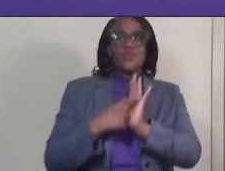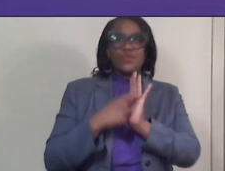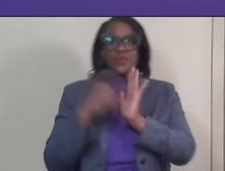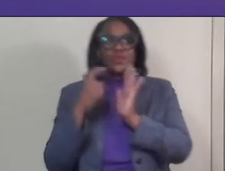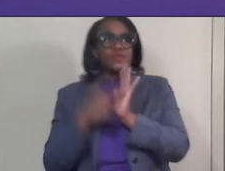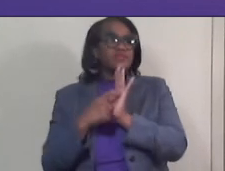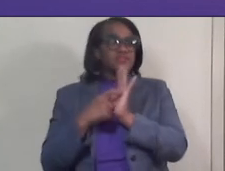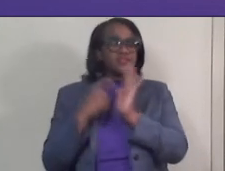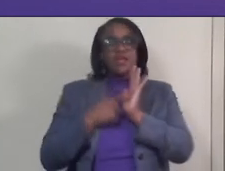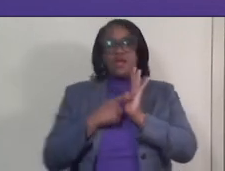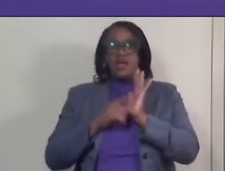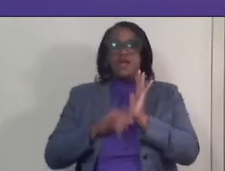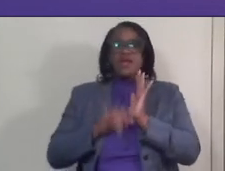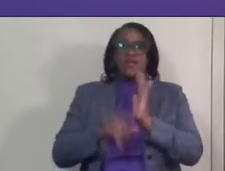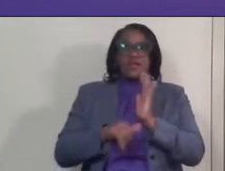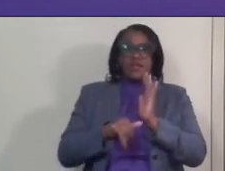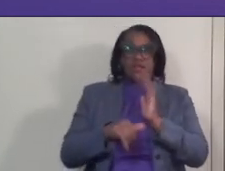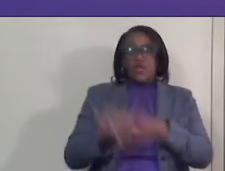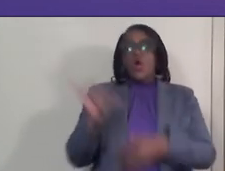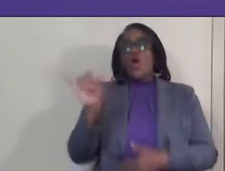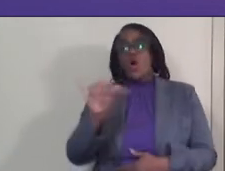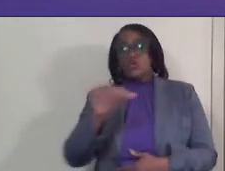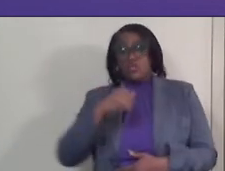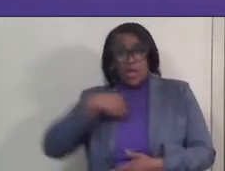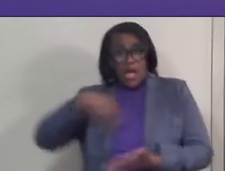I also, as a dancer,